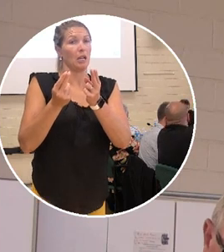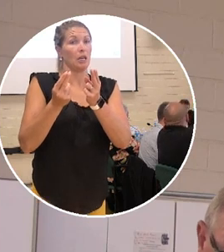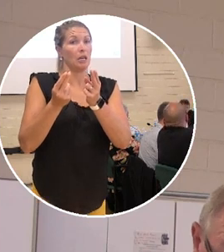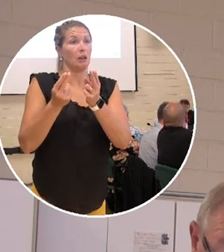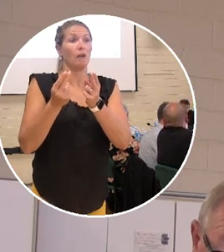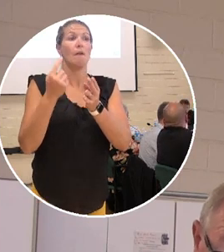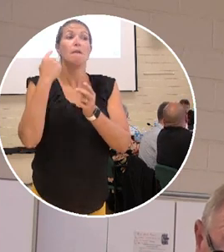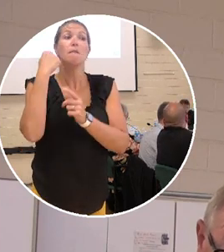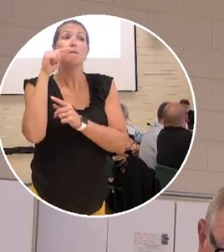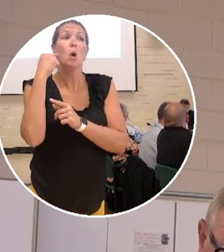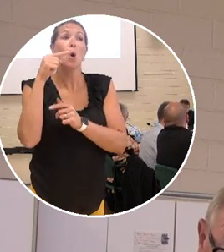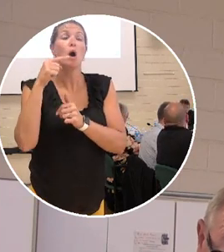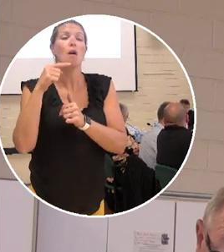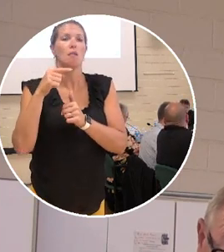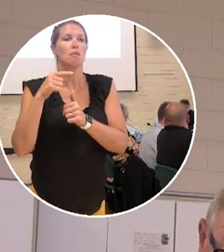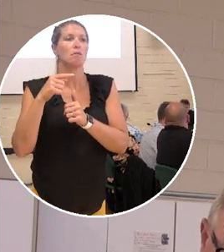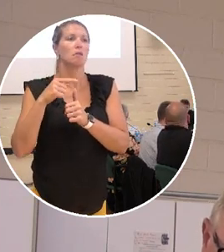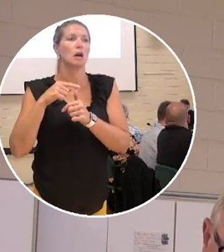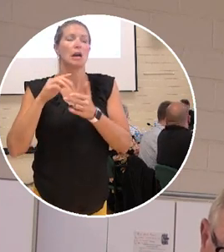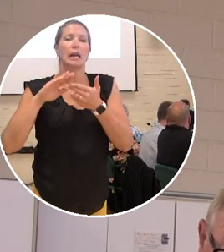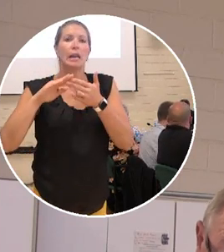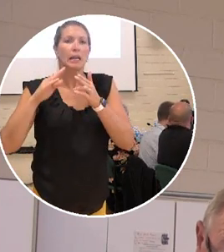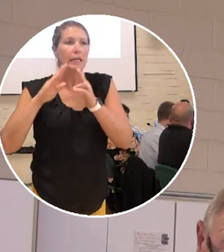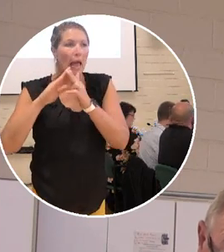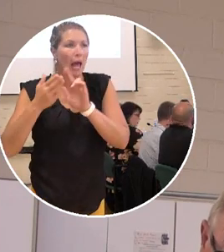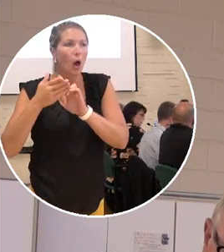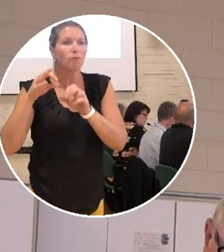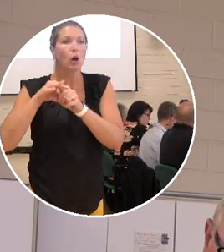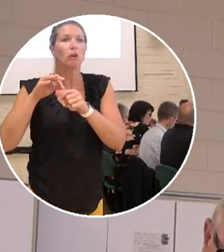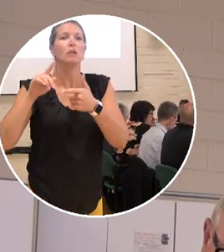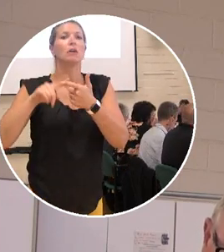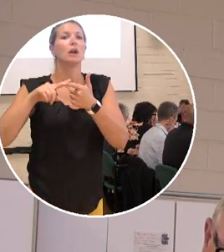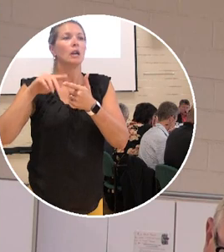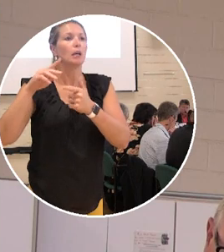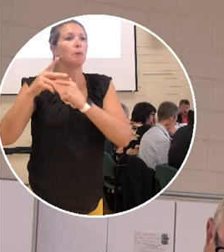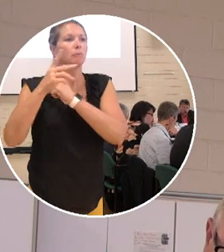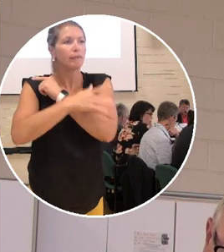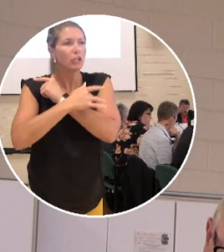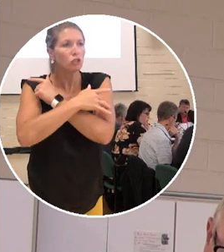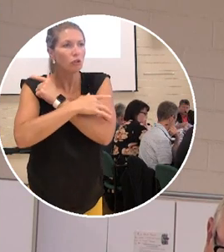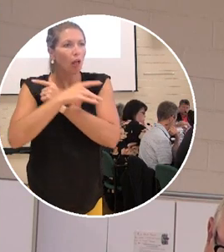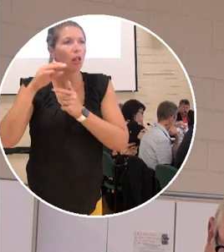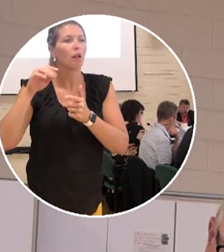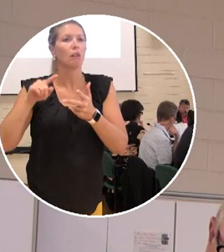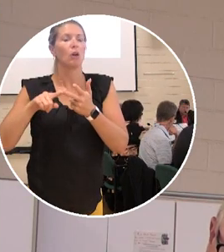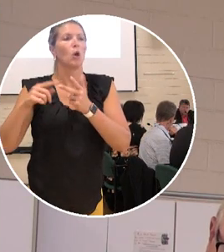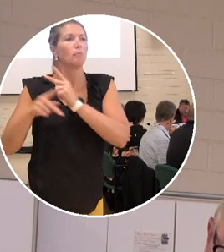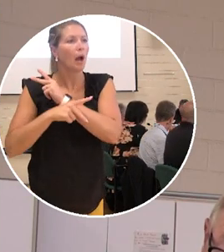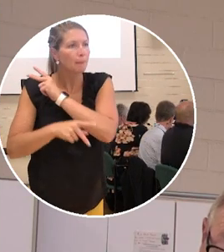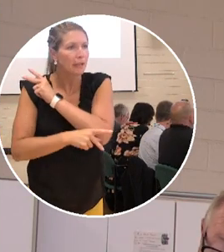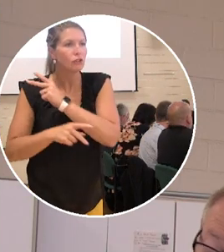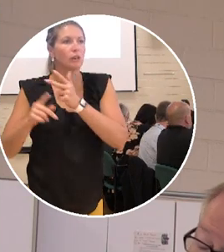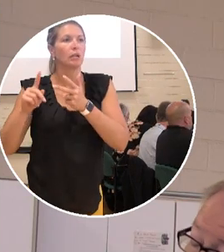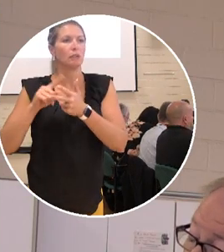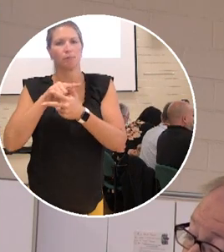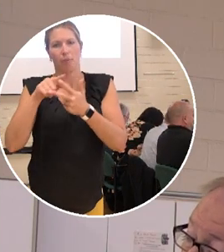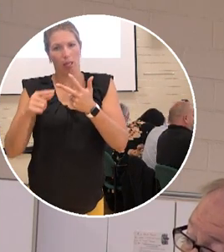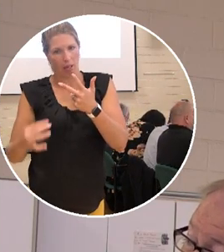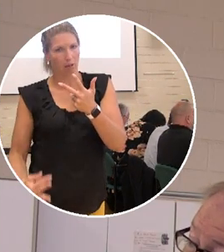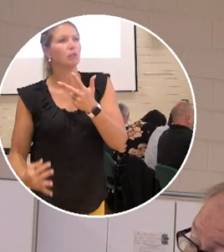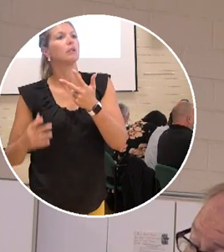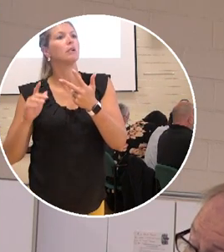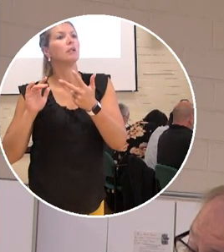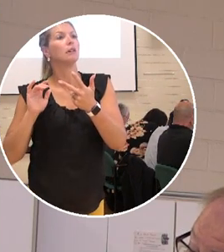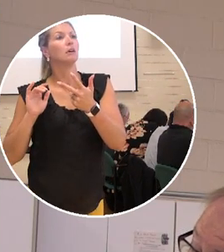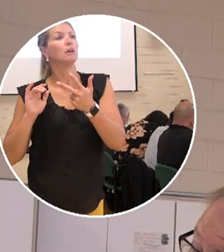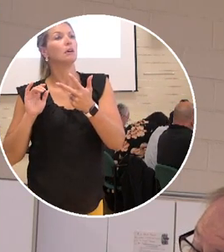for school council member, house assembly, parliament, the trustee must take a leave of absence from the board, and so forth. Was